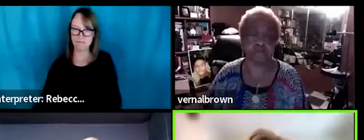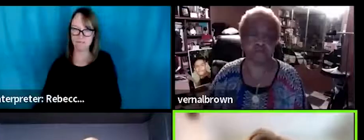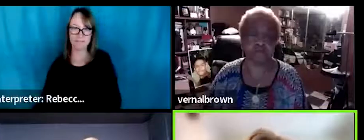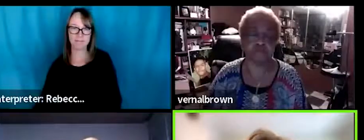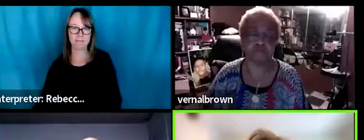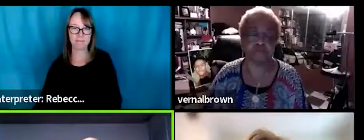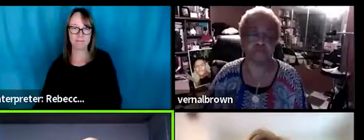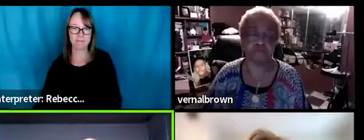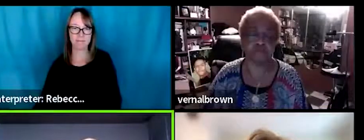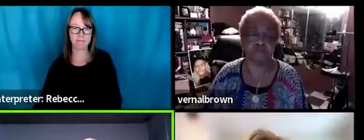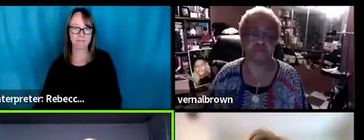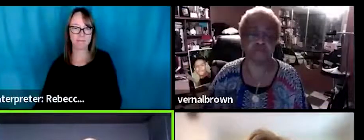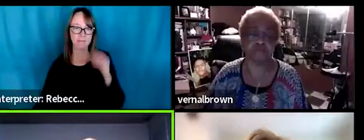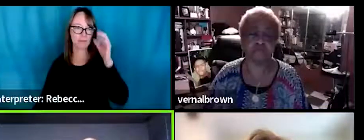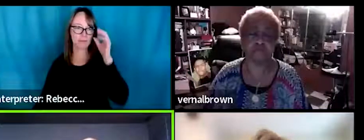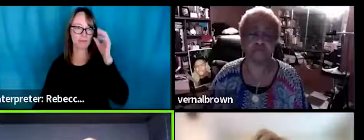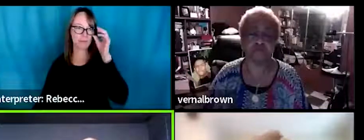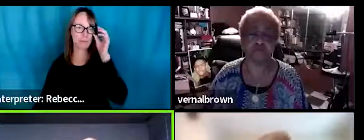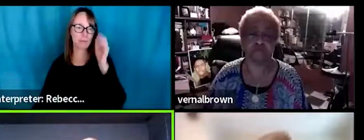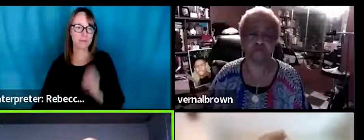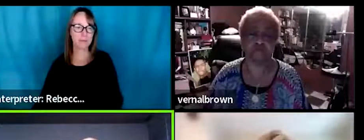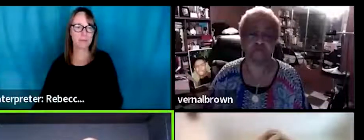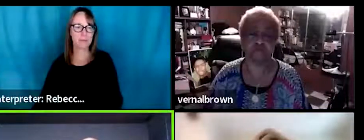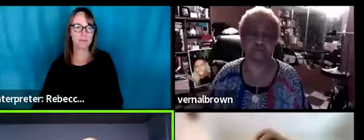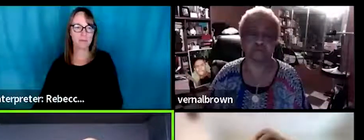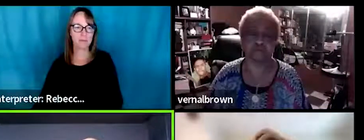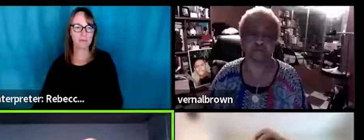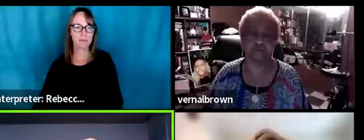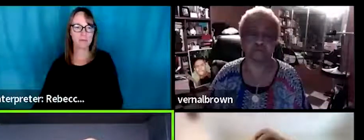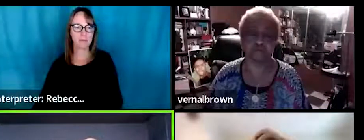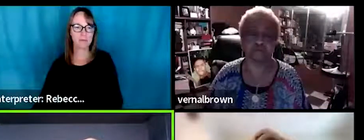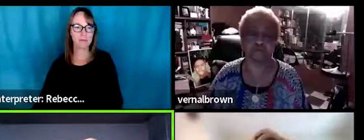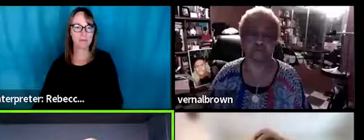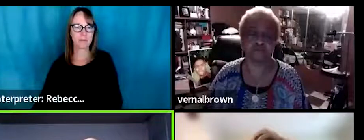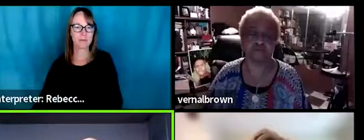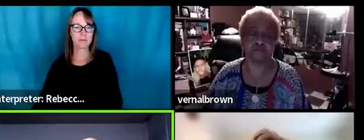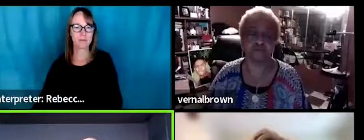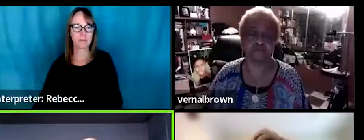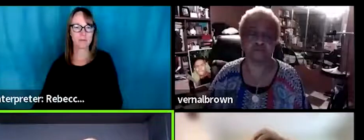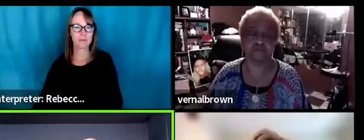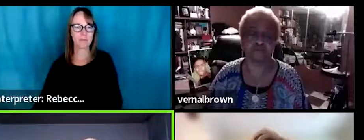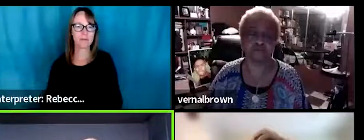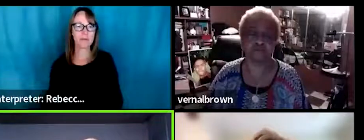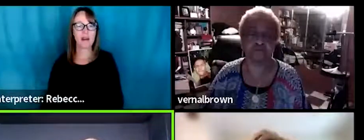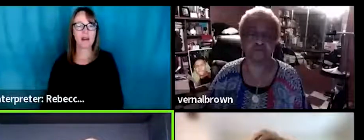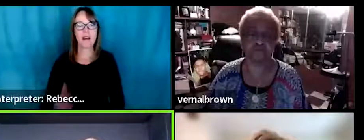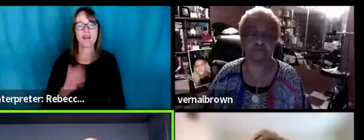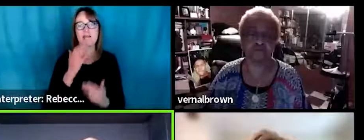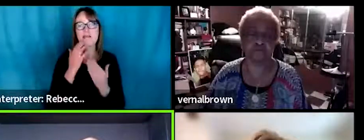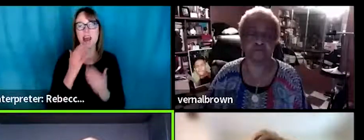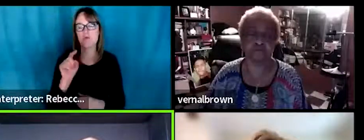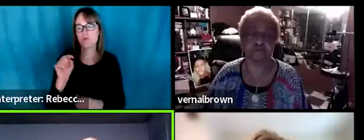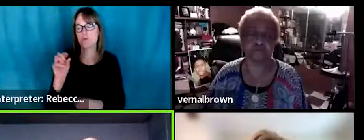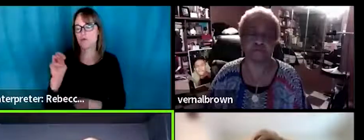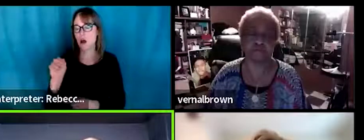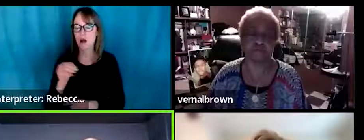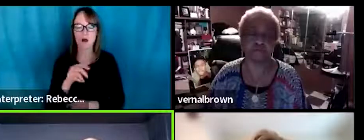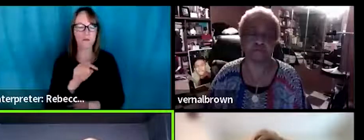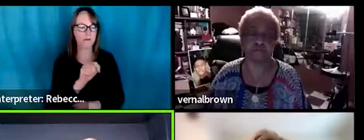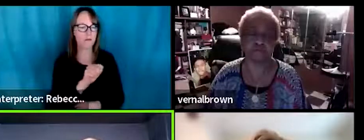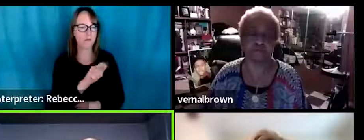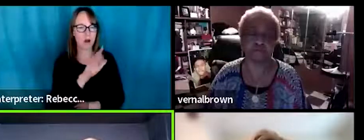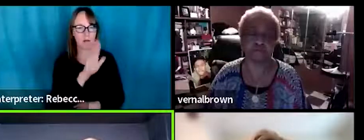for the update, Tom, and to Toby both, but I think you've answered my questions. I mean, we can continue to operate. I agree